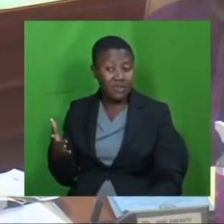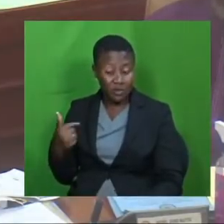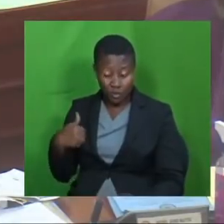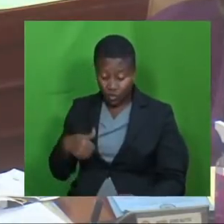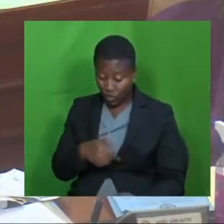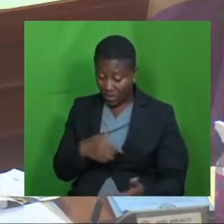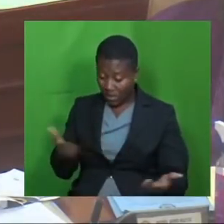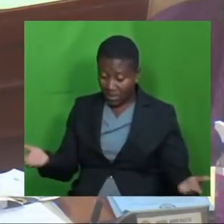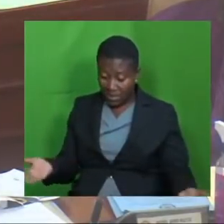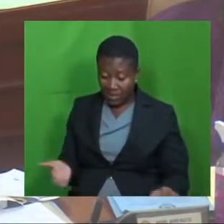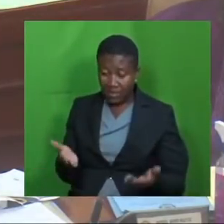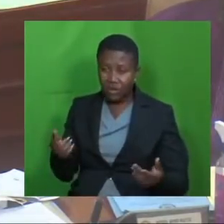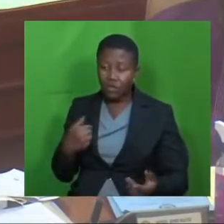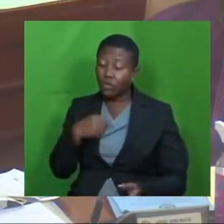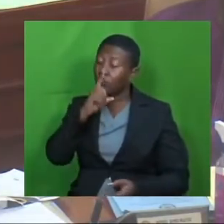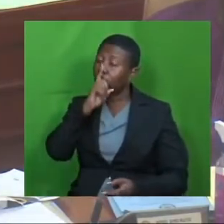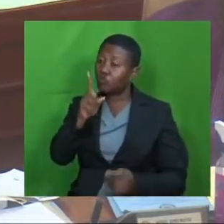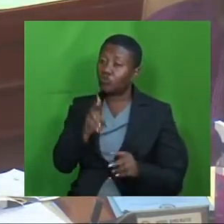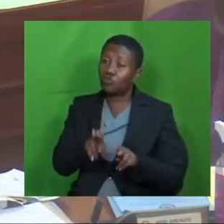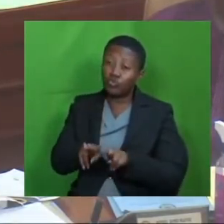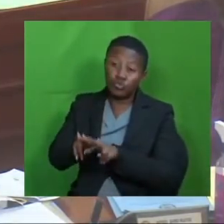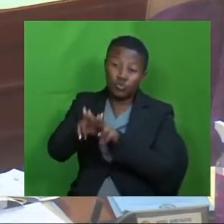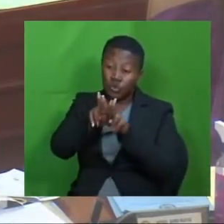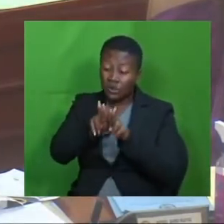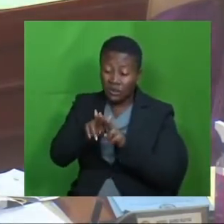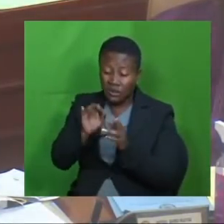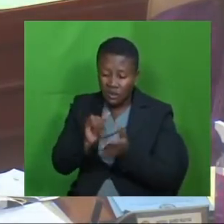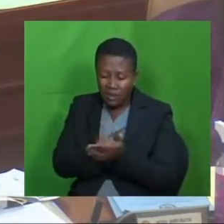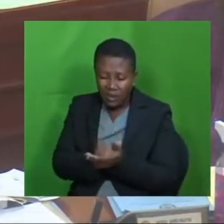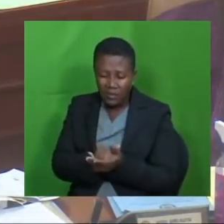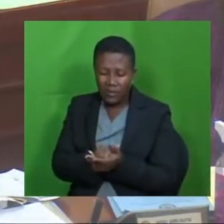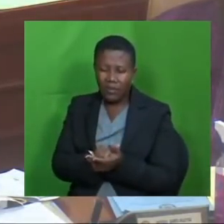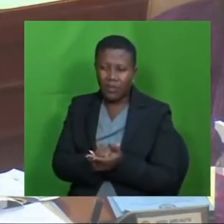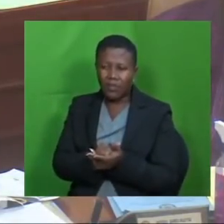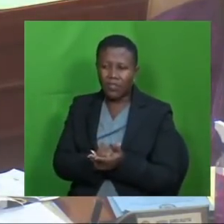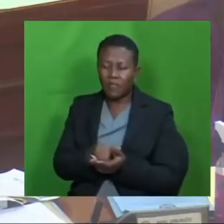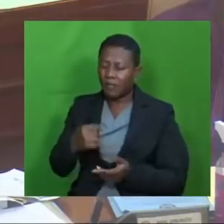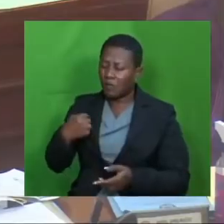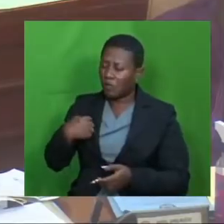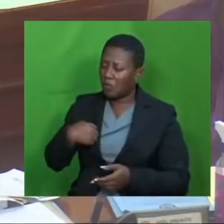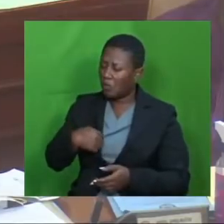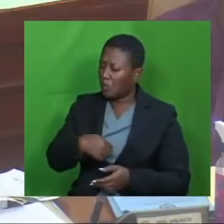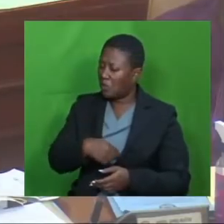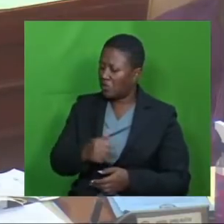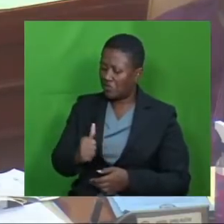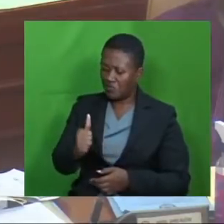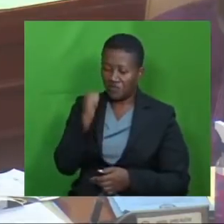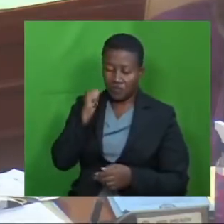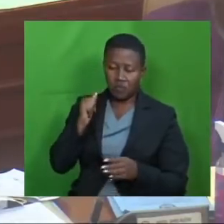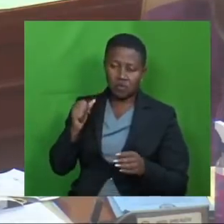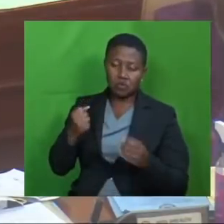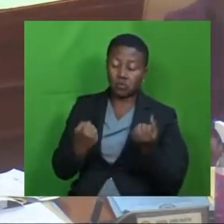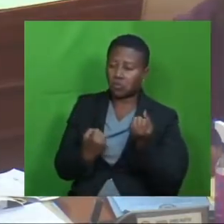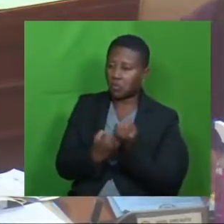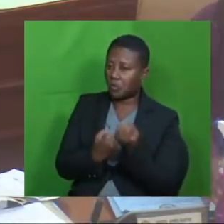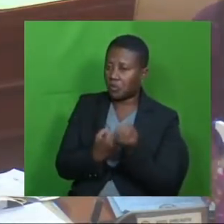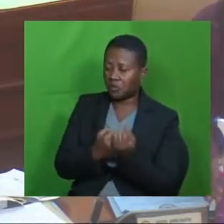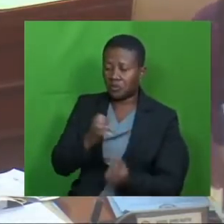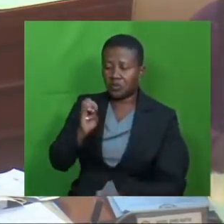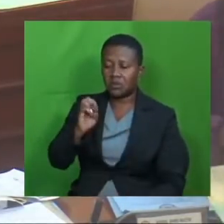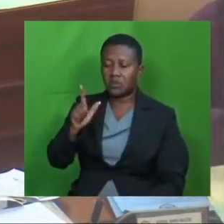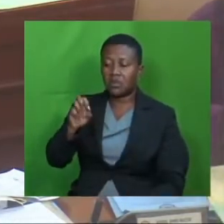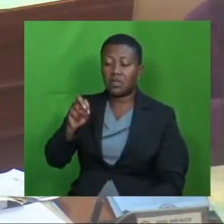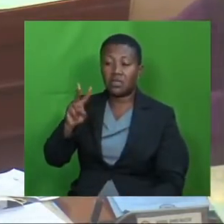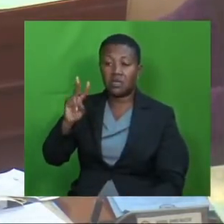we are united that we will not support e-levy. We will not vote